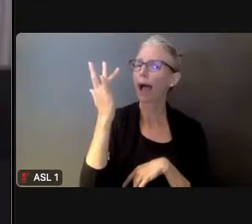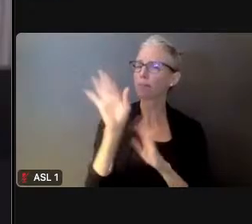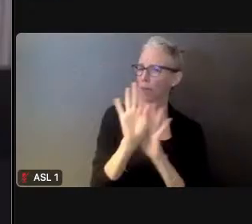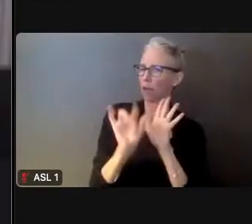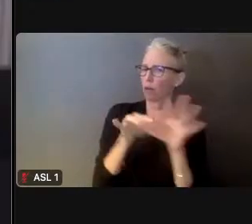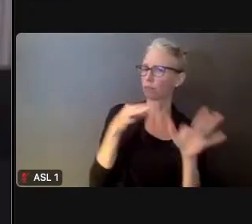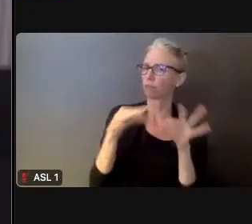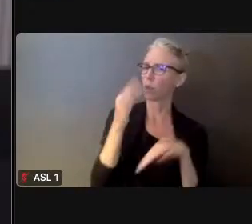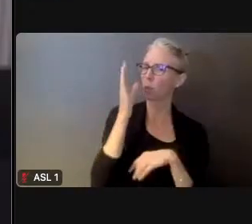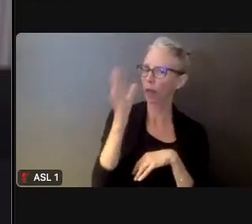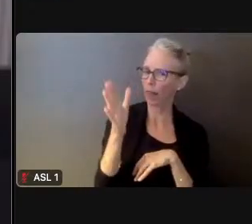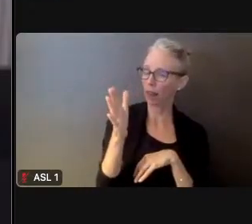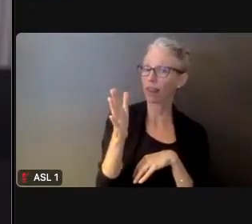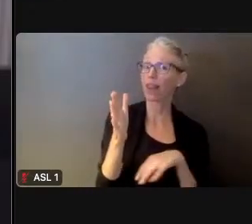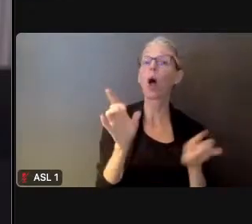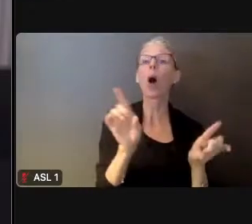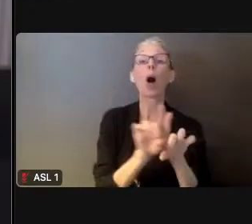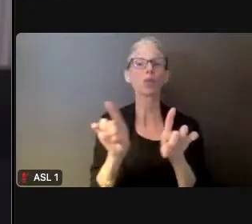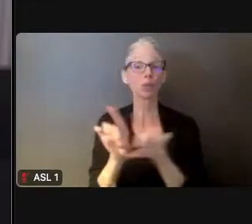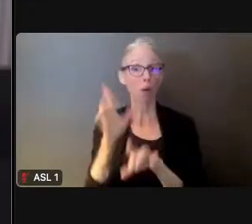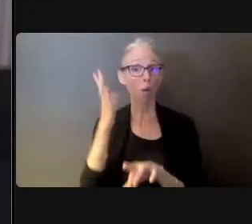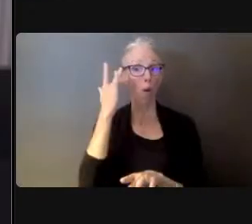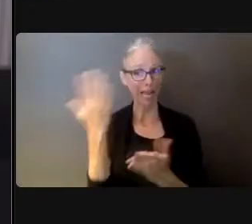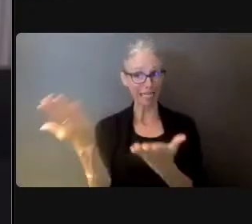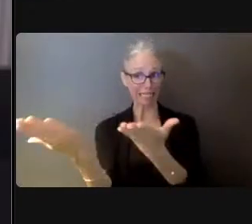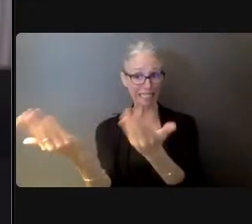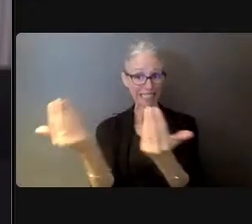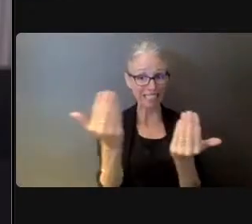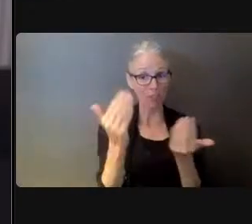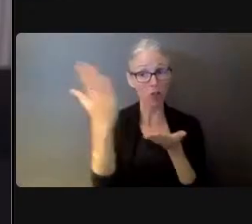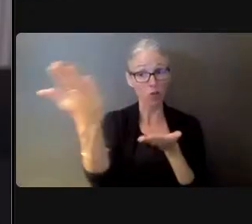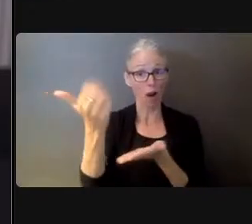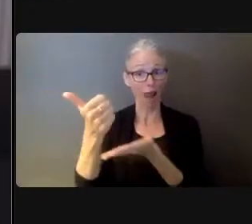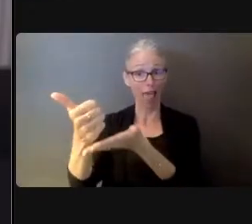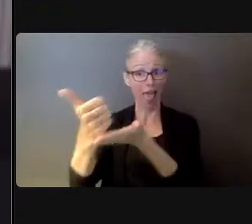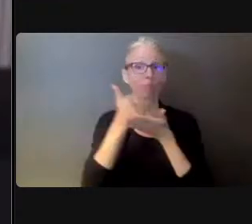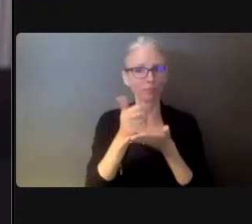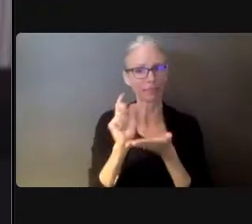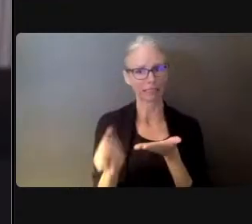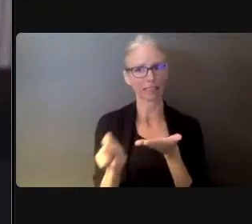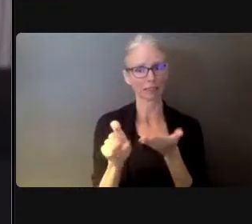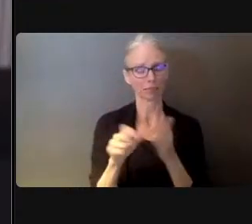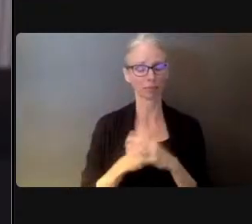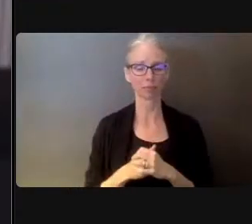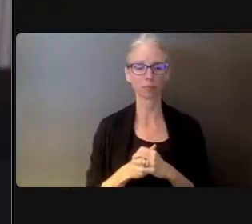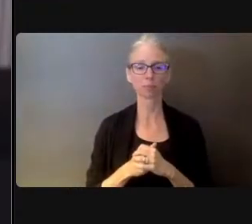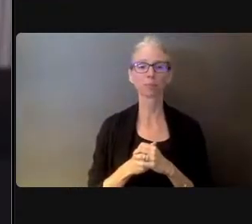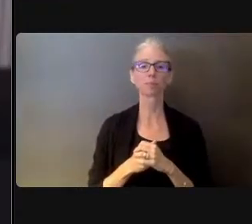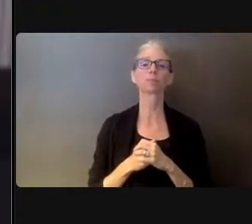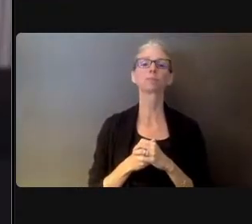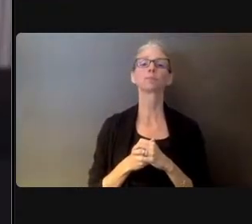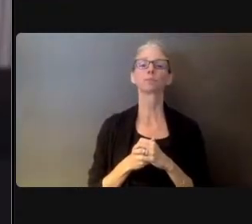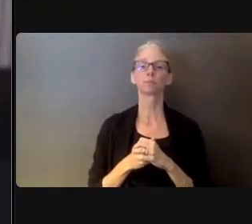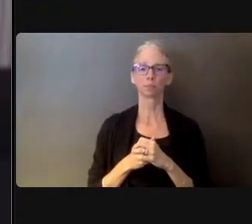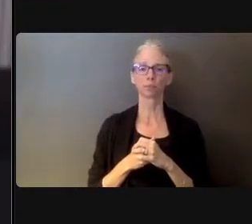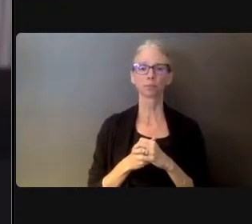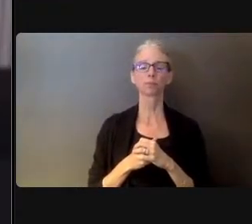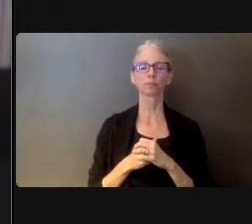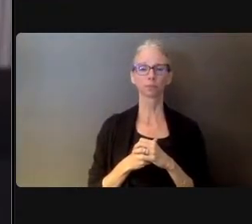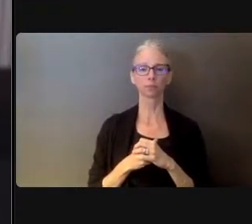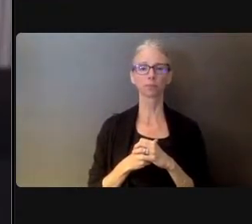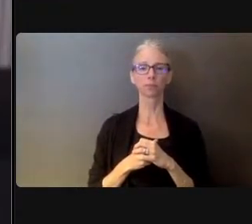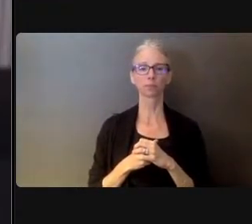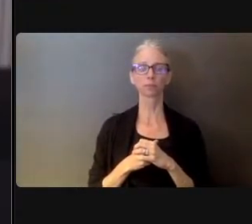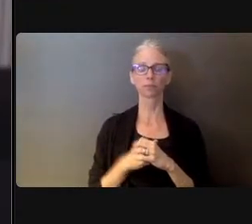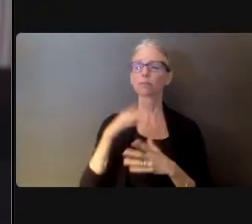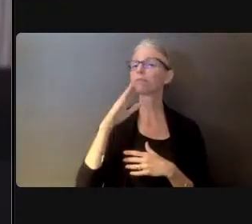need your help right now, pretty urgently, actually. So I'll get to that in a second. The bottom line is we know that